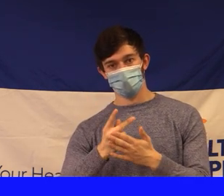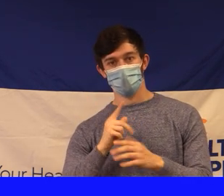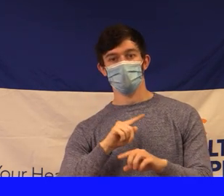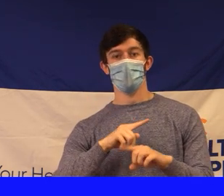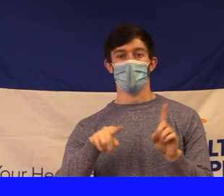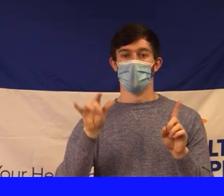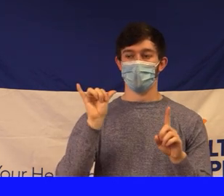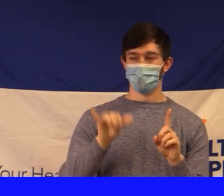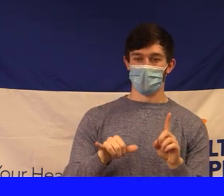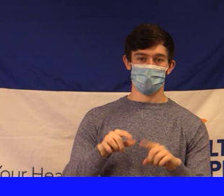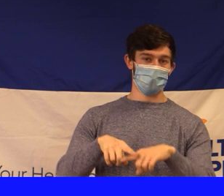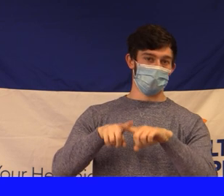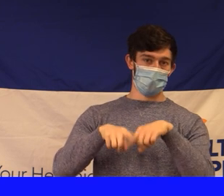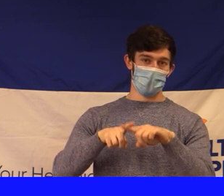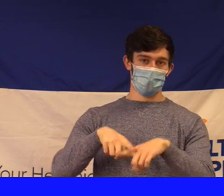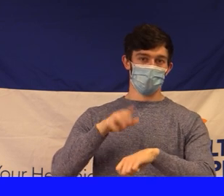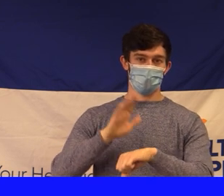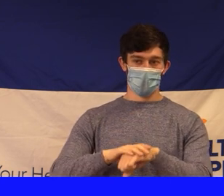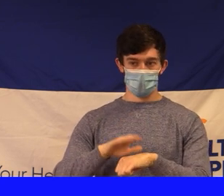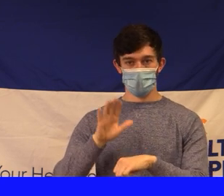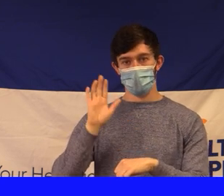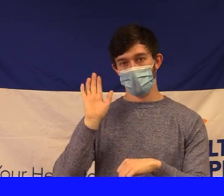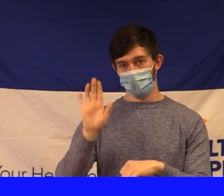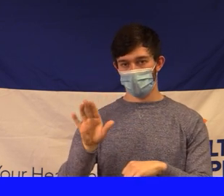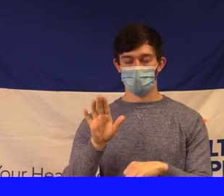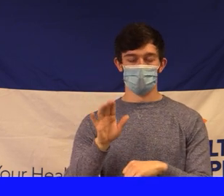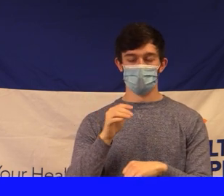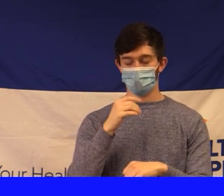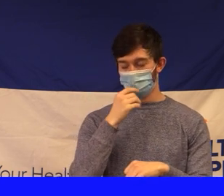is contingent on their giving some